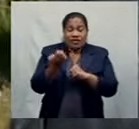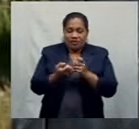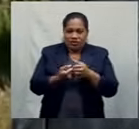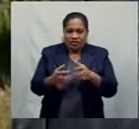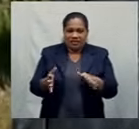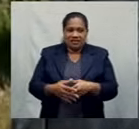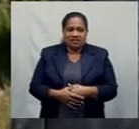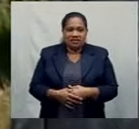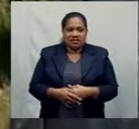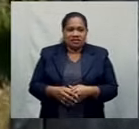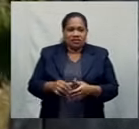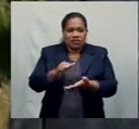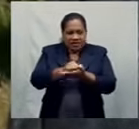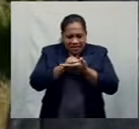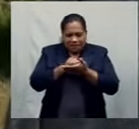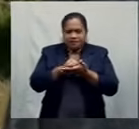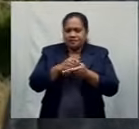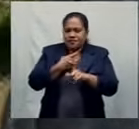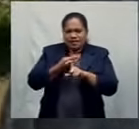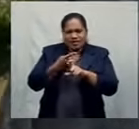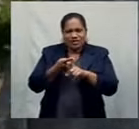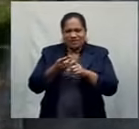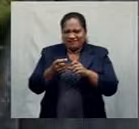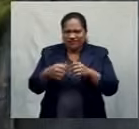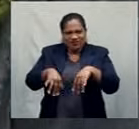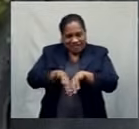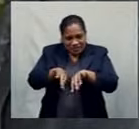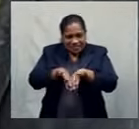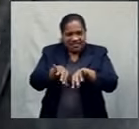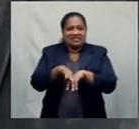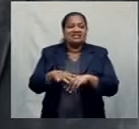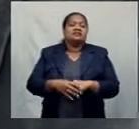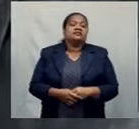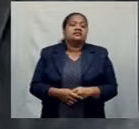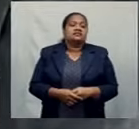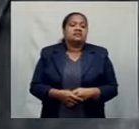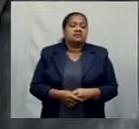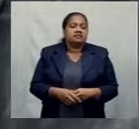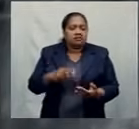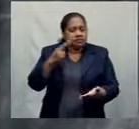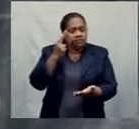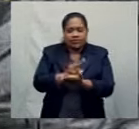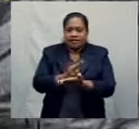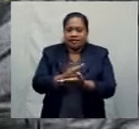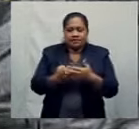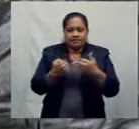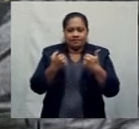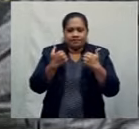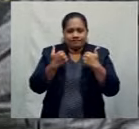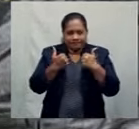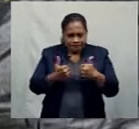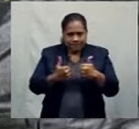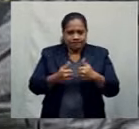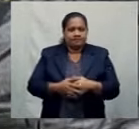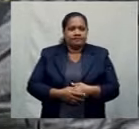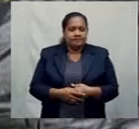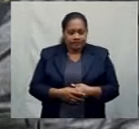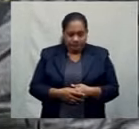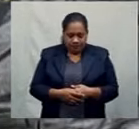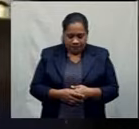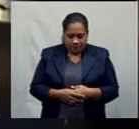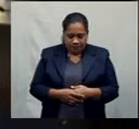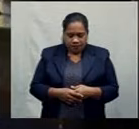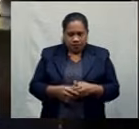keep kitchen waste, and it's really build the characters for us to do